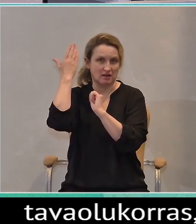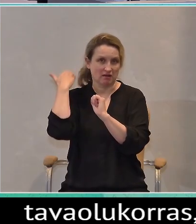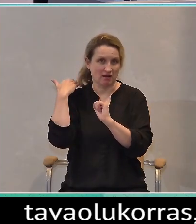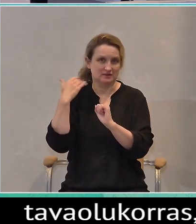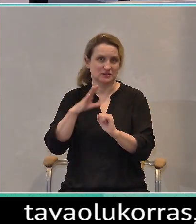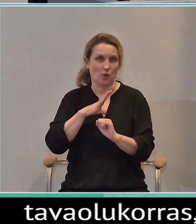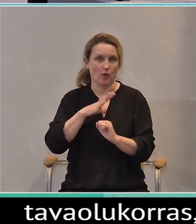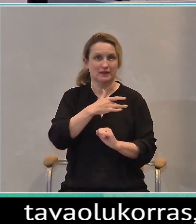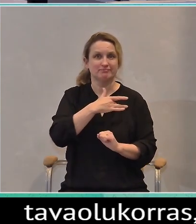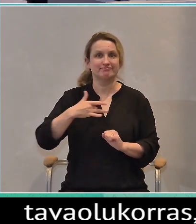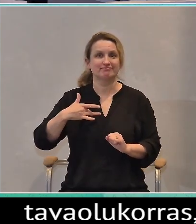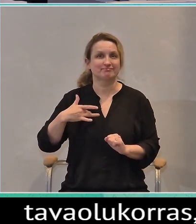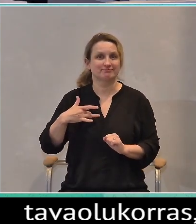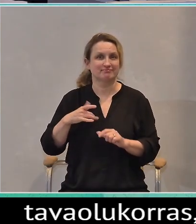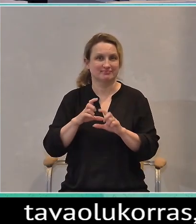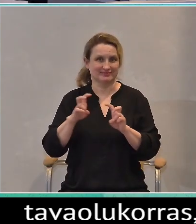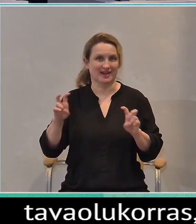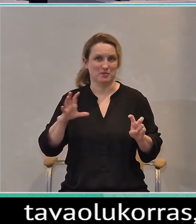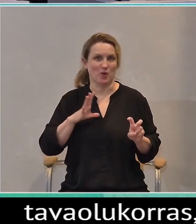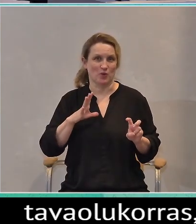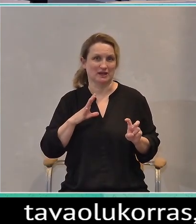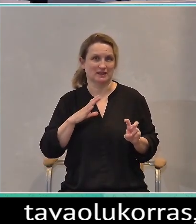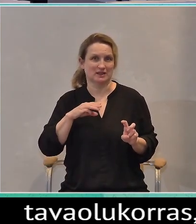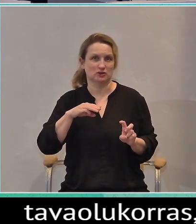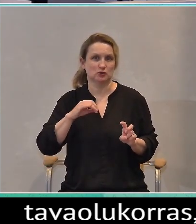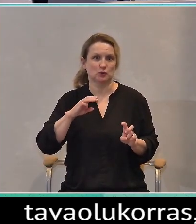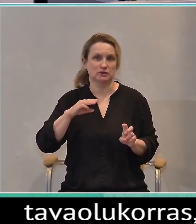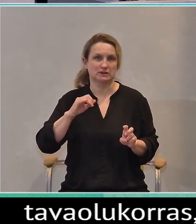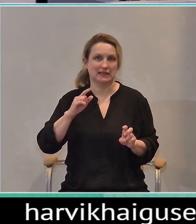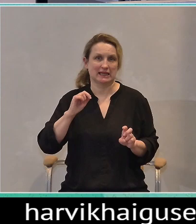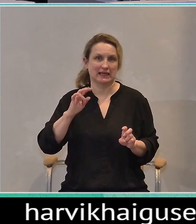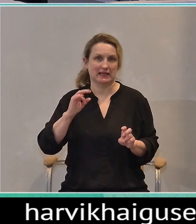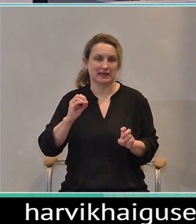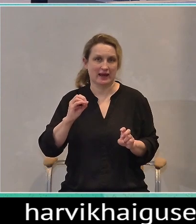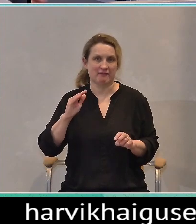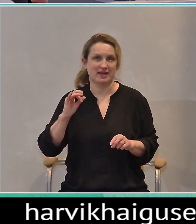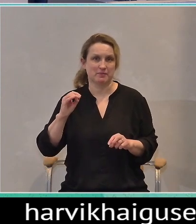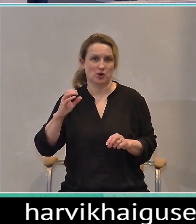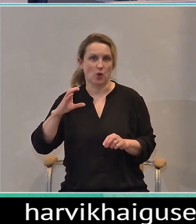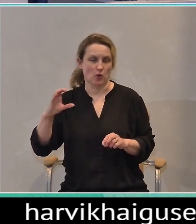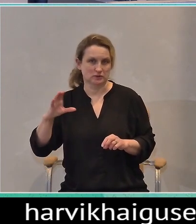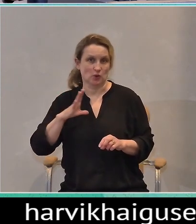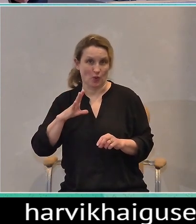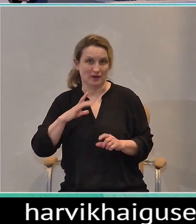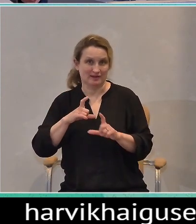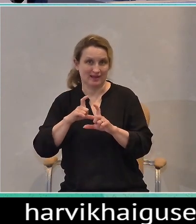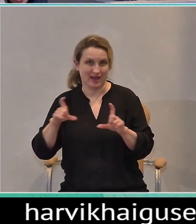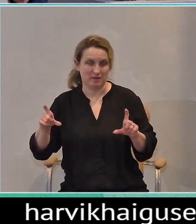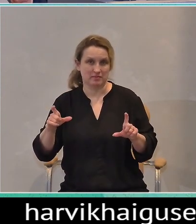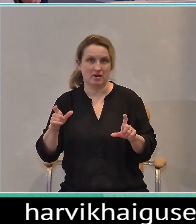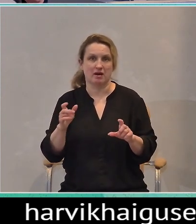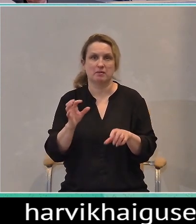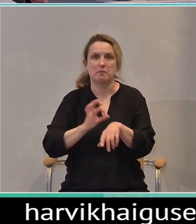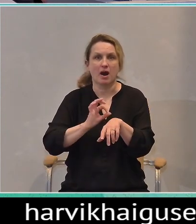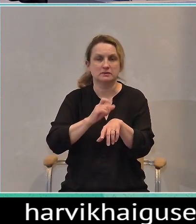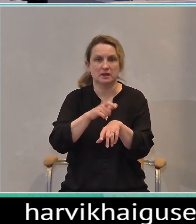way to create an exception. Case in point, a couple of days ago, at the Rare Disease